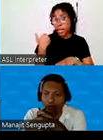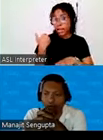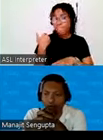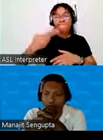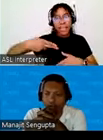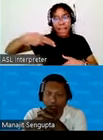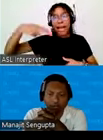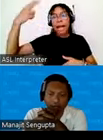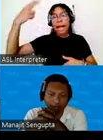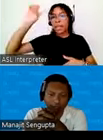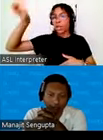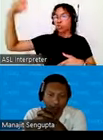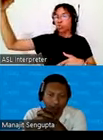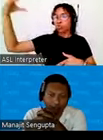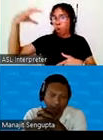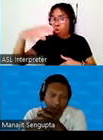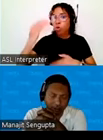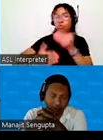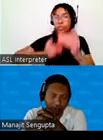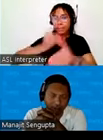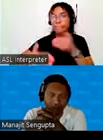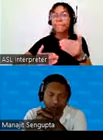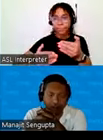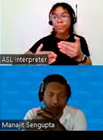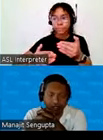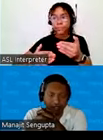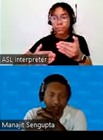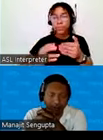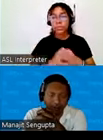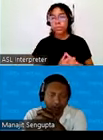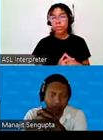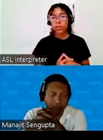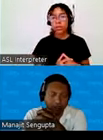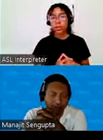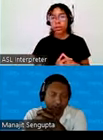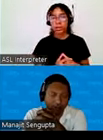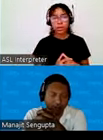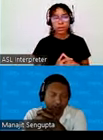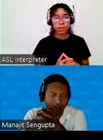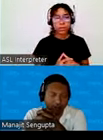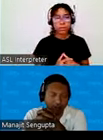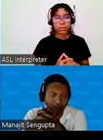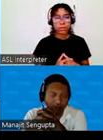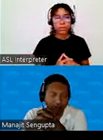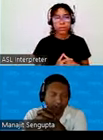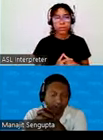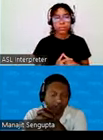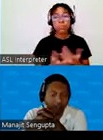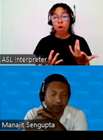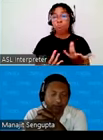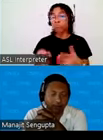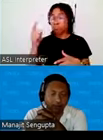solar resource, with the coastal regions having the highest resource available.